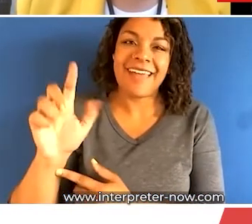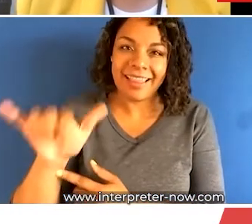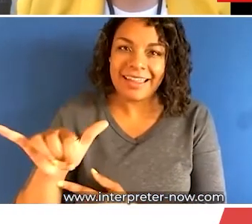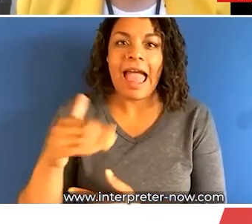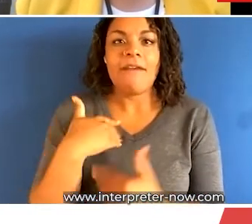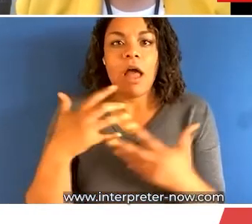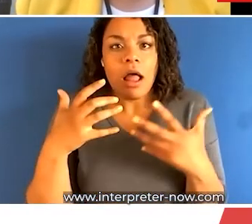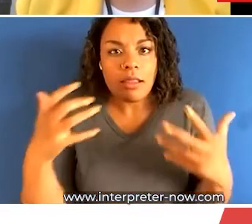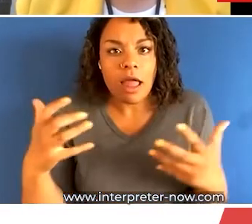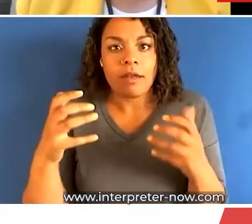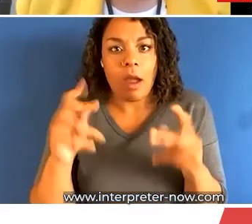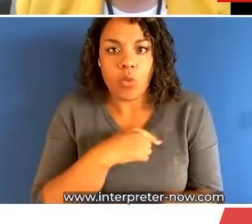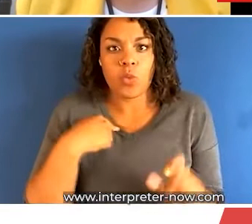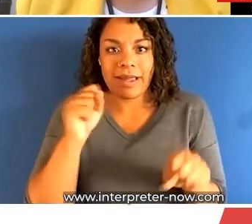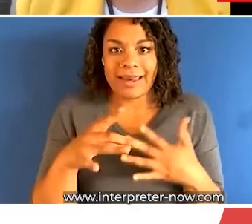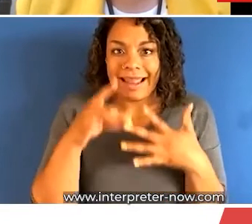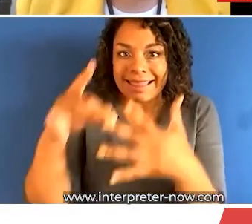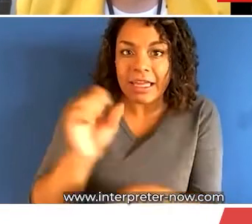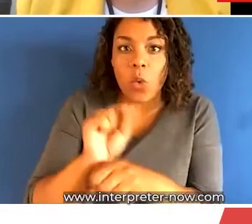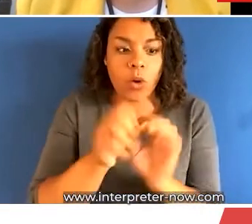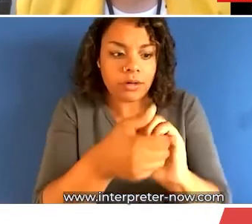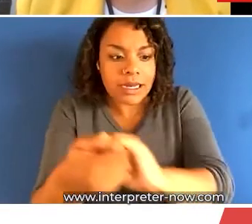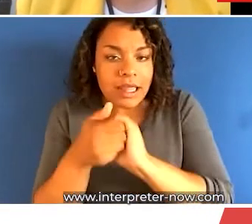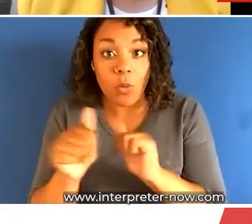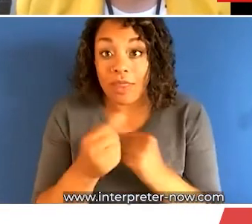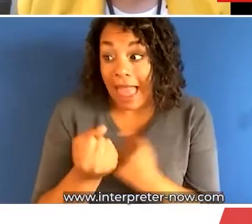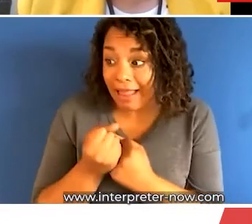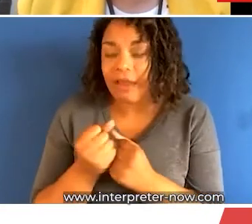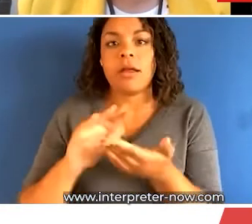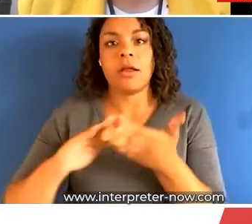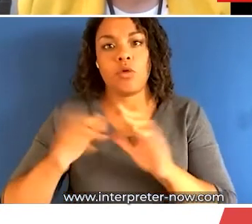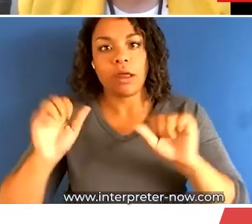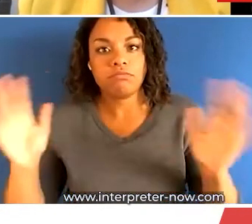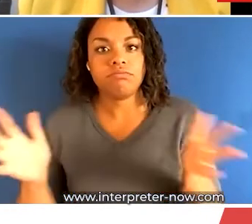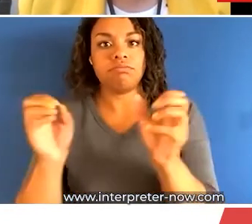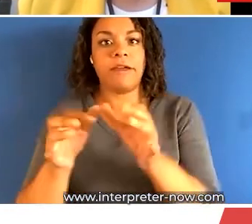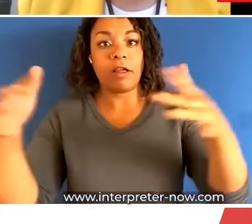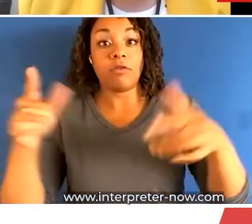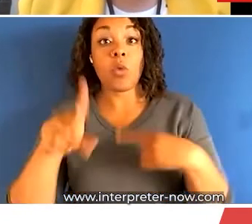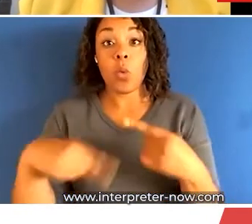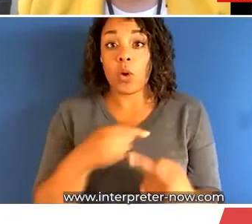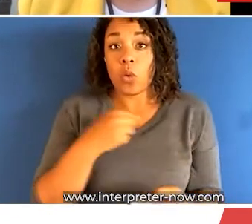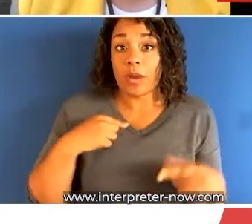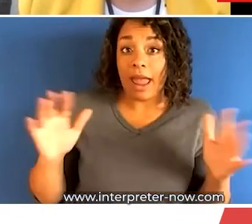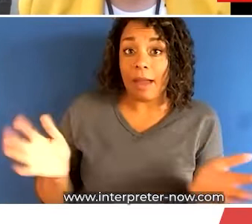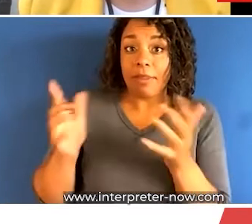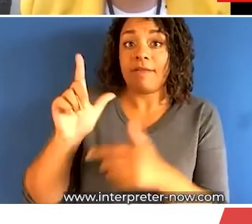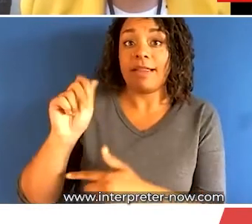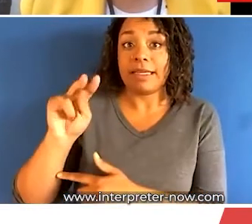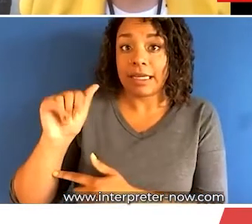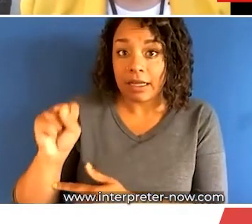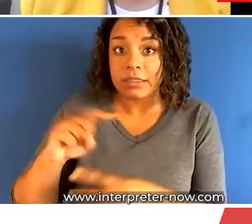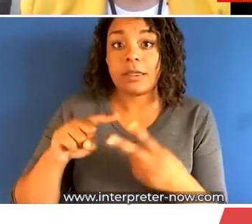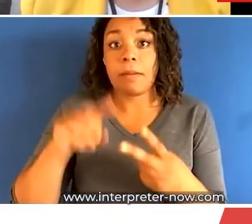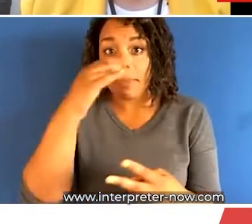to work collectively together with our allies in order to advance communities. Because we truly believe when we uplift Latinas, when we uplift